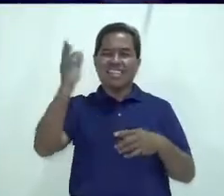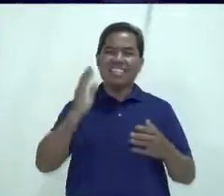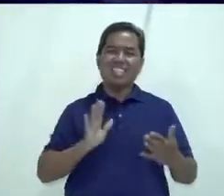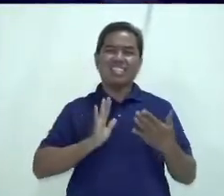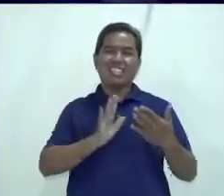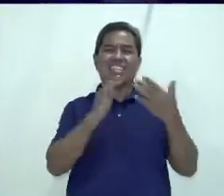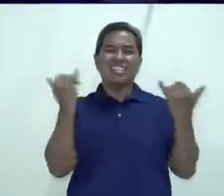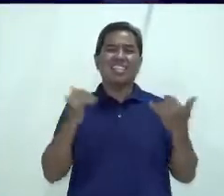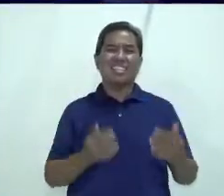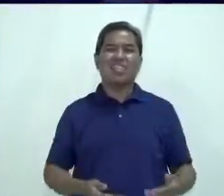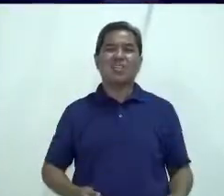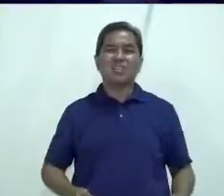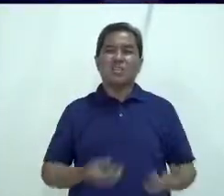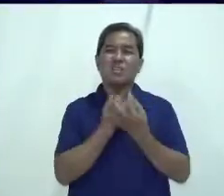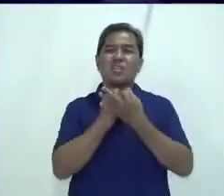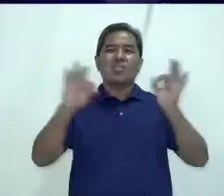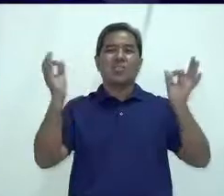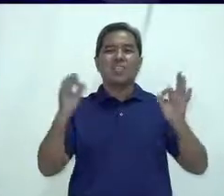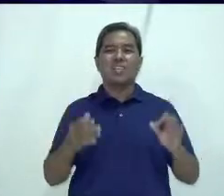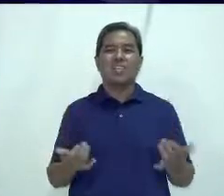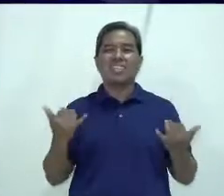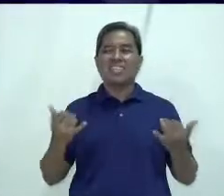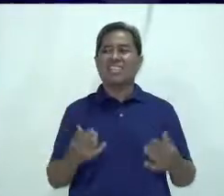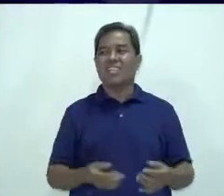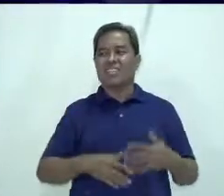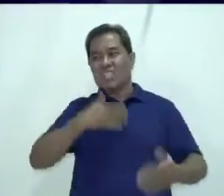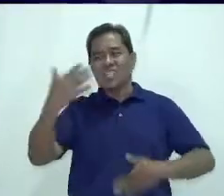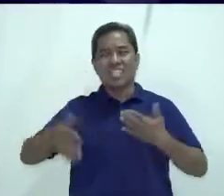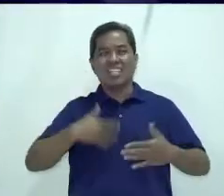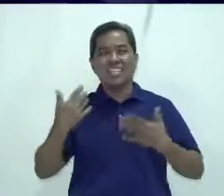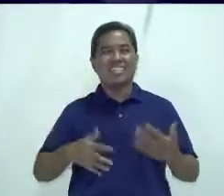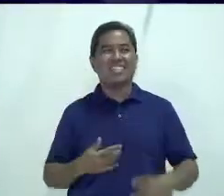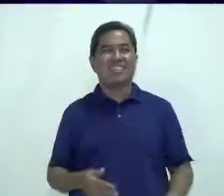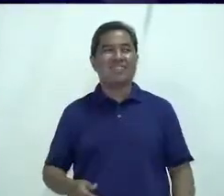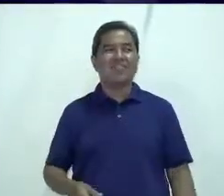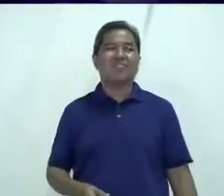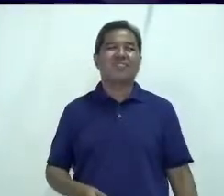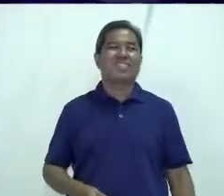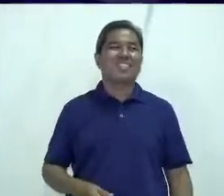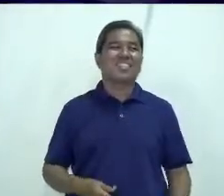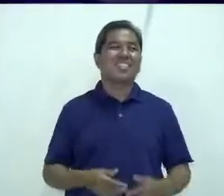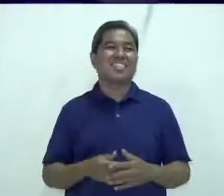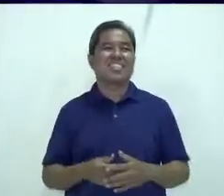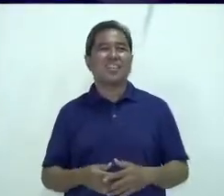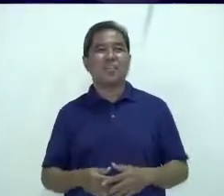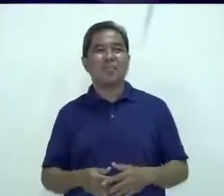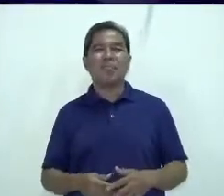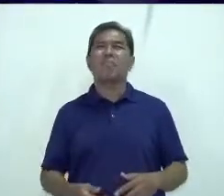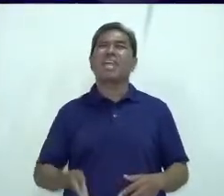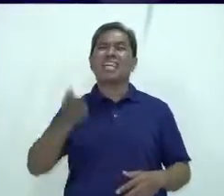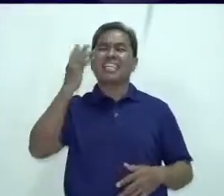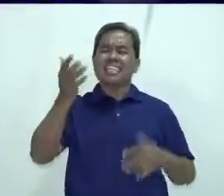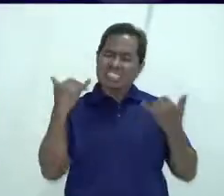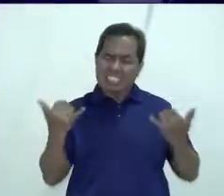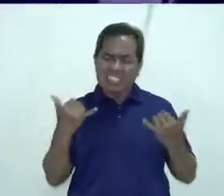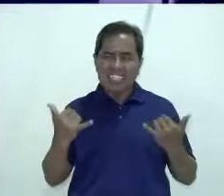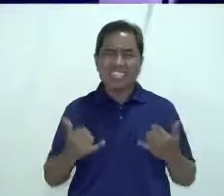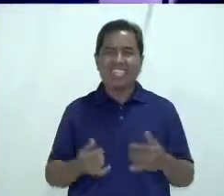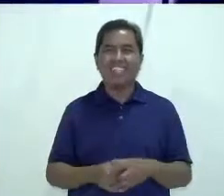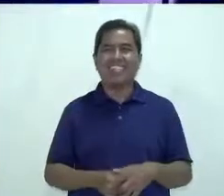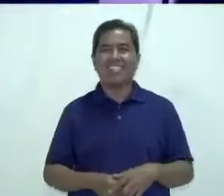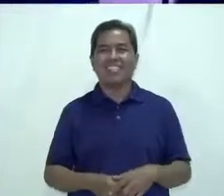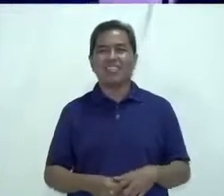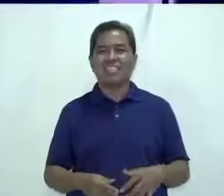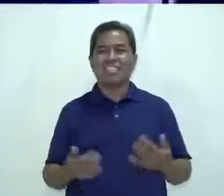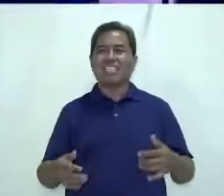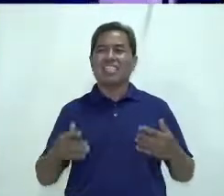joy. Are you feeling blue? God's presence, his mere presence, is a presence of